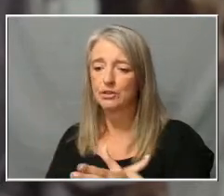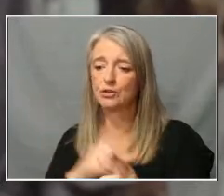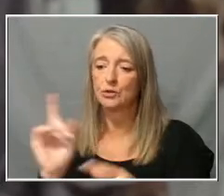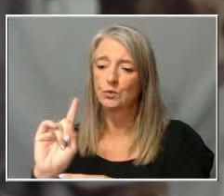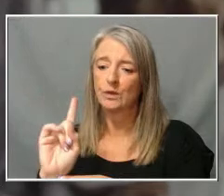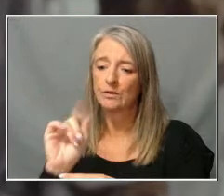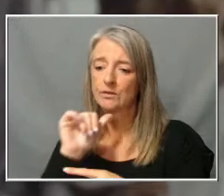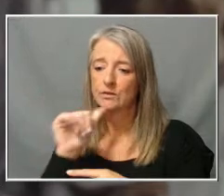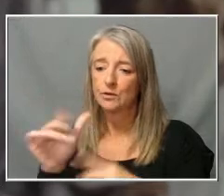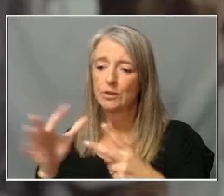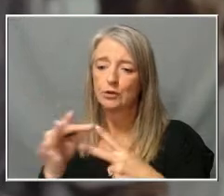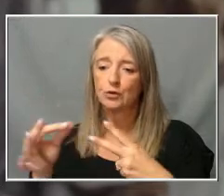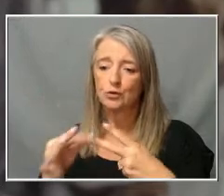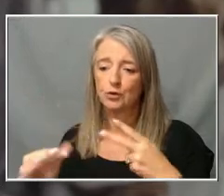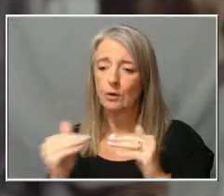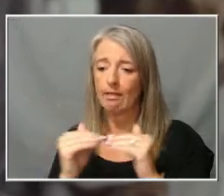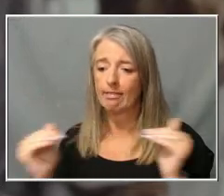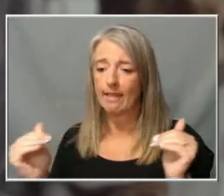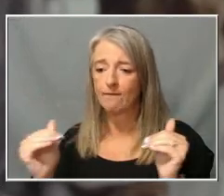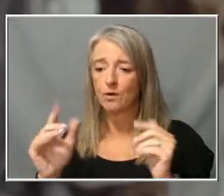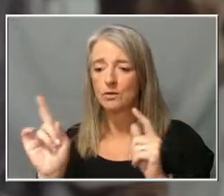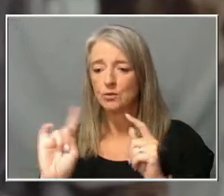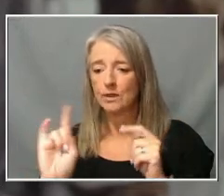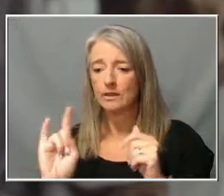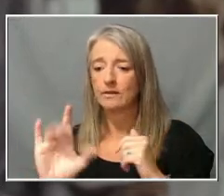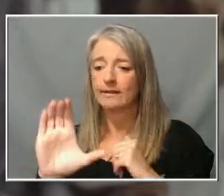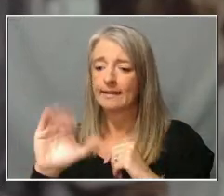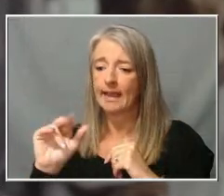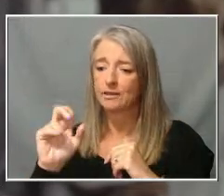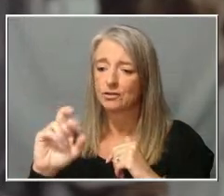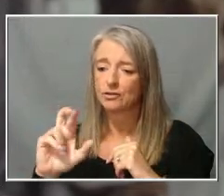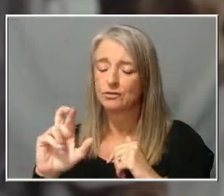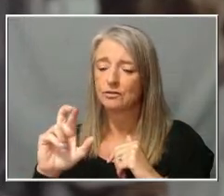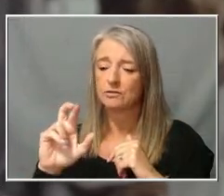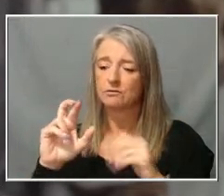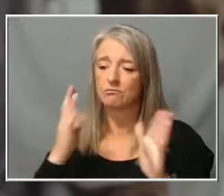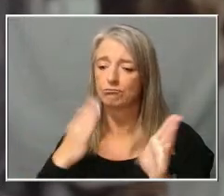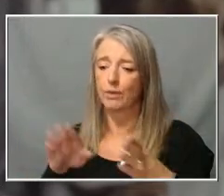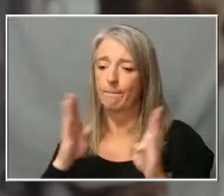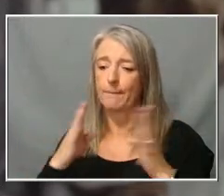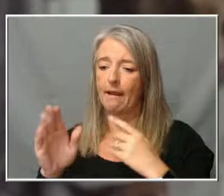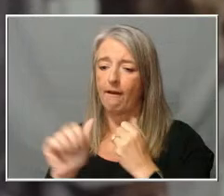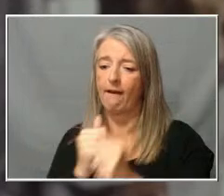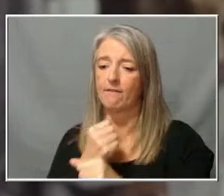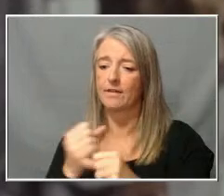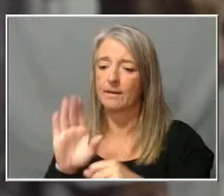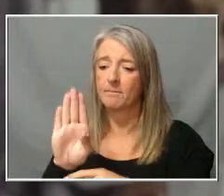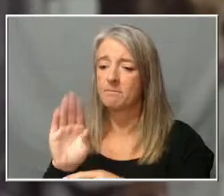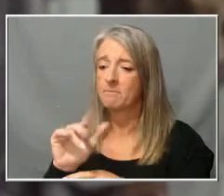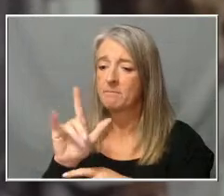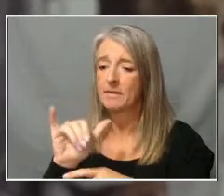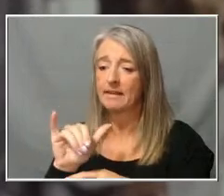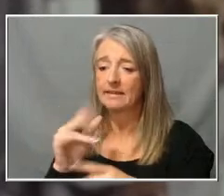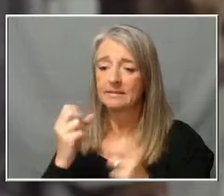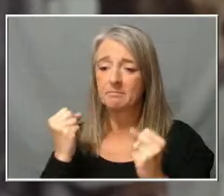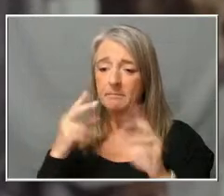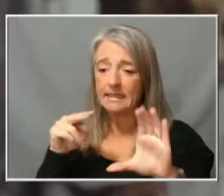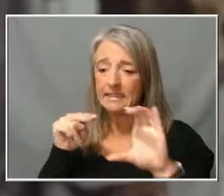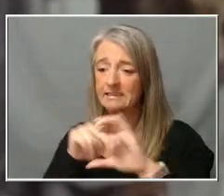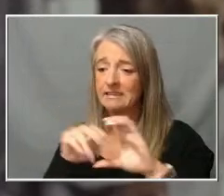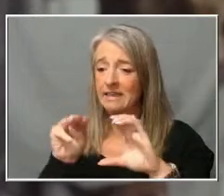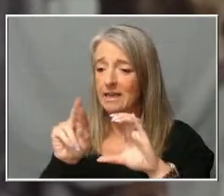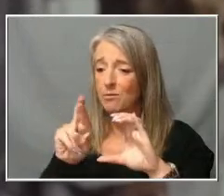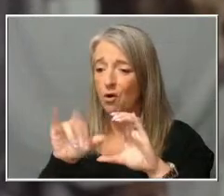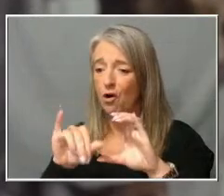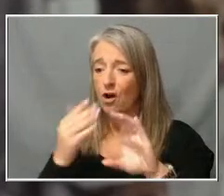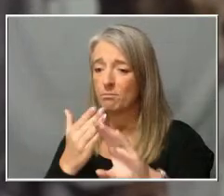to choose the level as well as with cancer, where we can prepare everything. Billy had several MRI scans before we ever did the